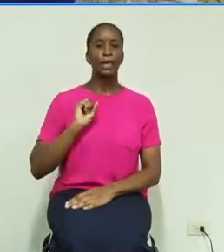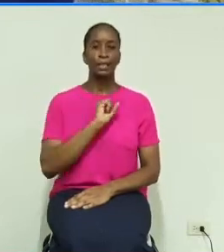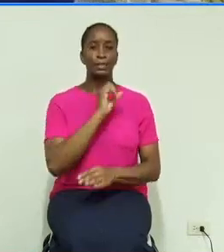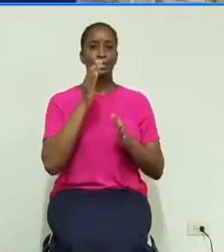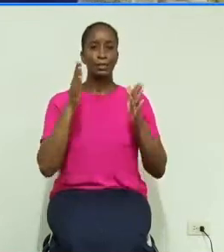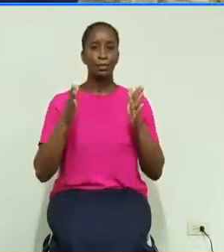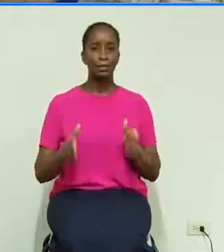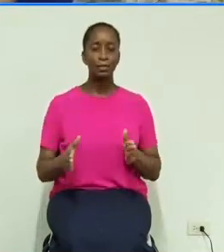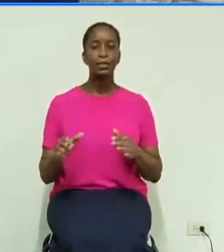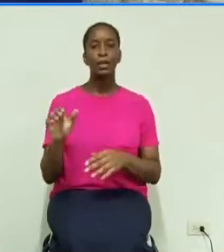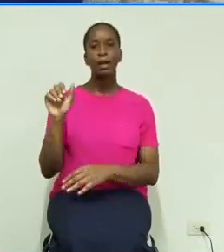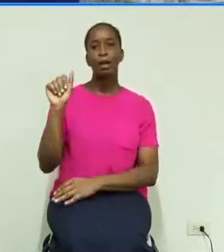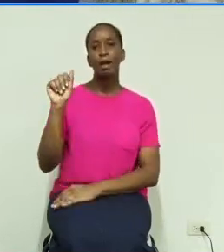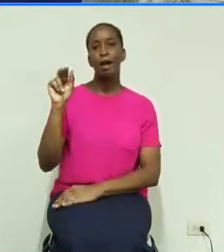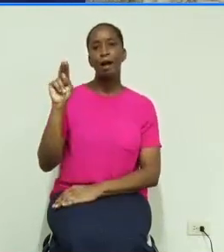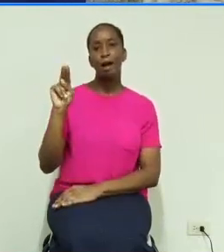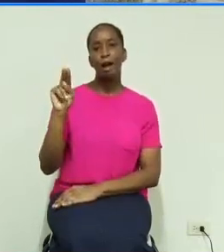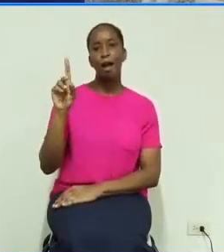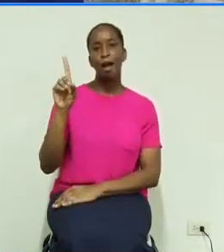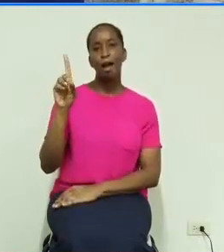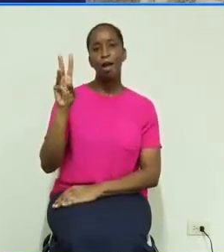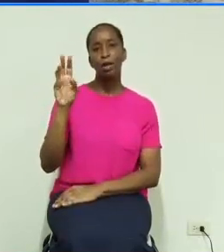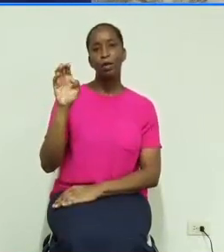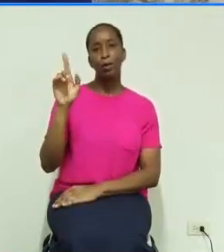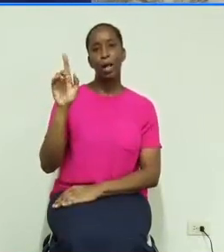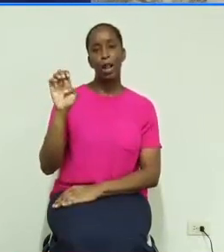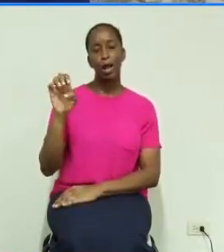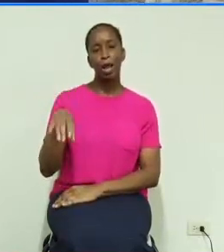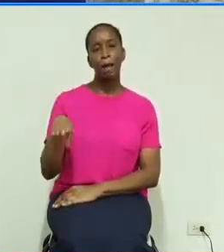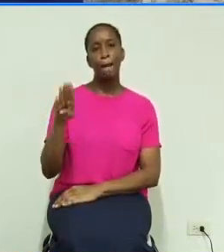all protocol here because I should have started with the Honorable